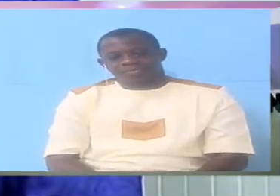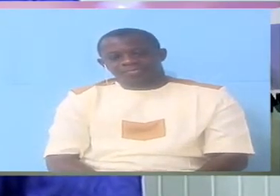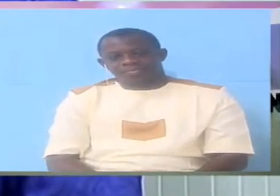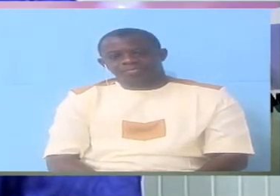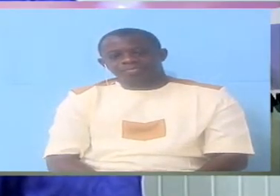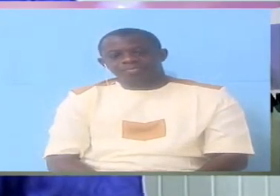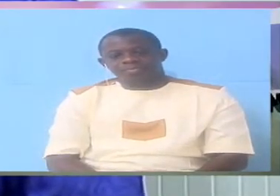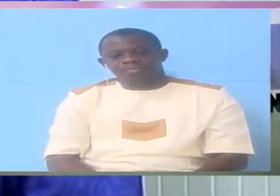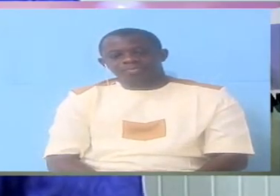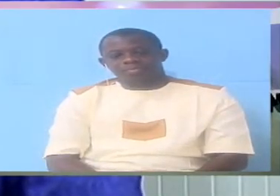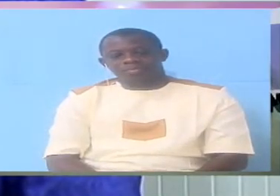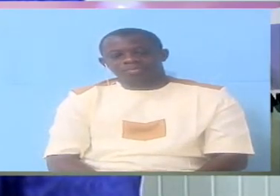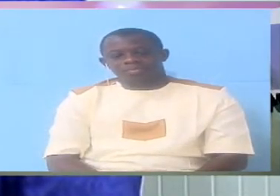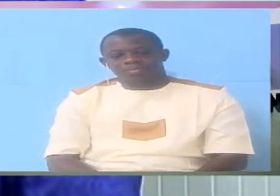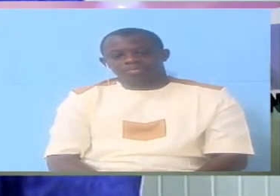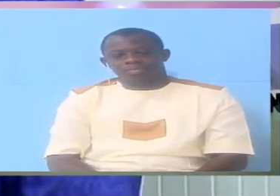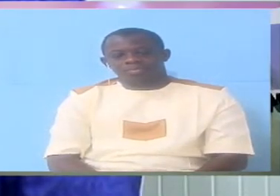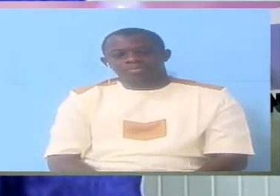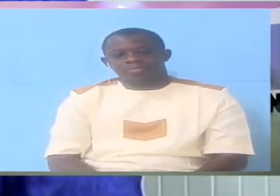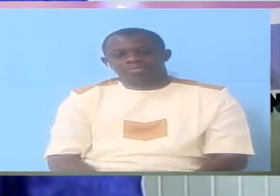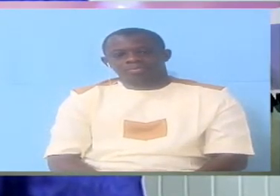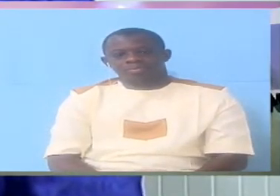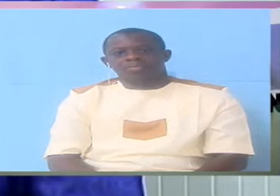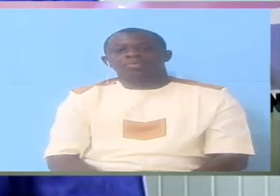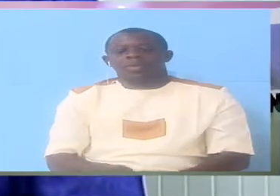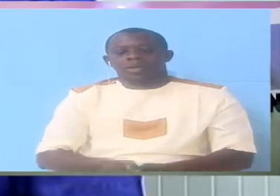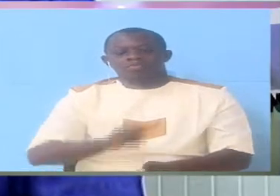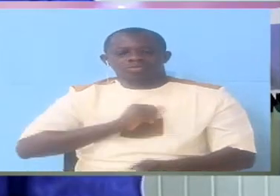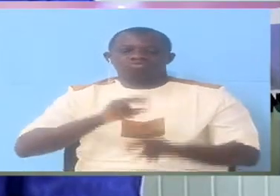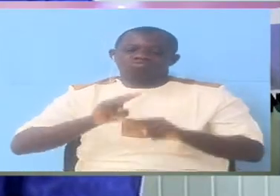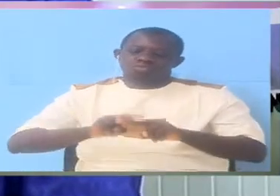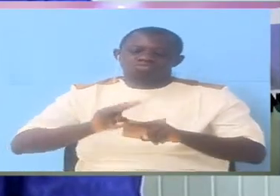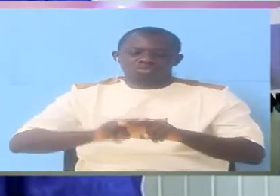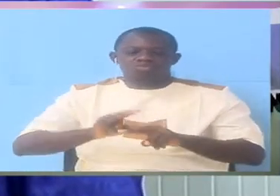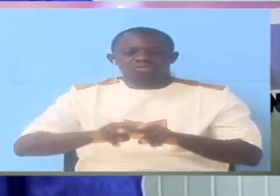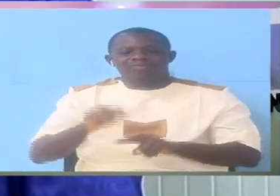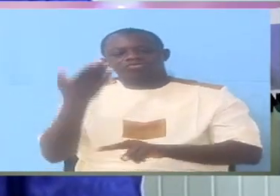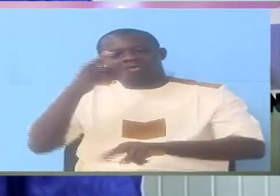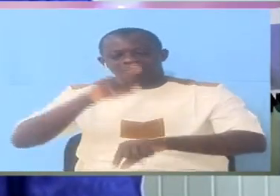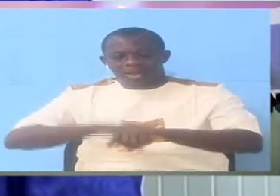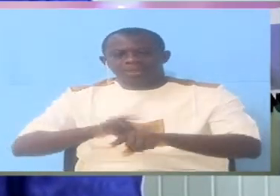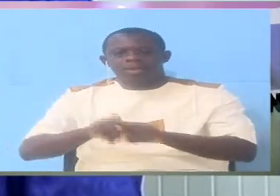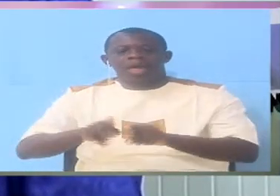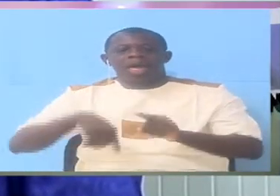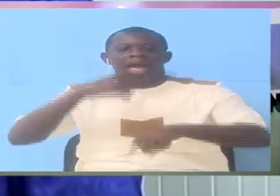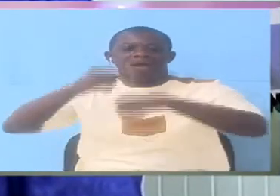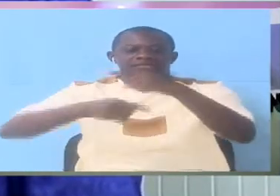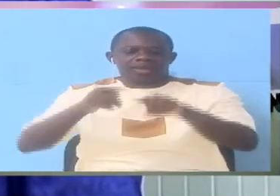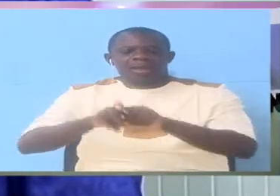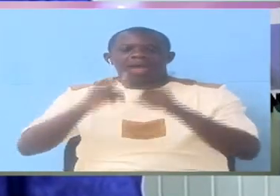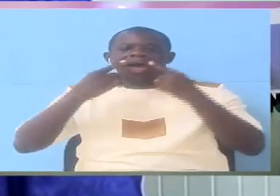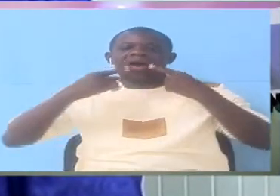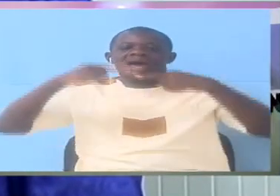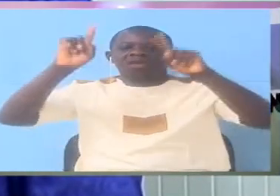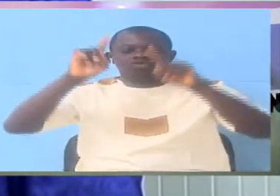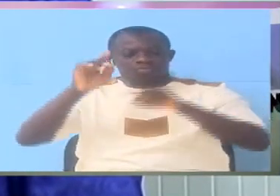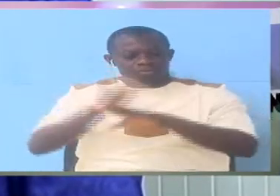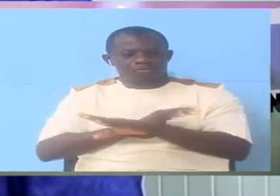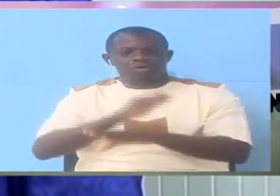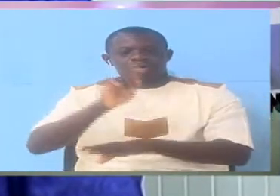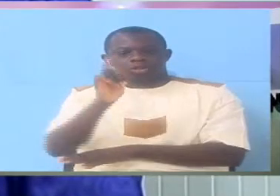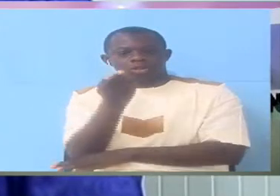start kamulta ekomel jita high school. I sat for some time, and then it was announced that